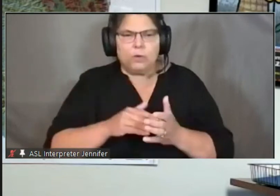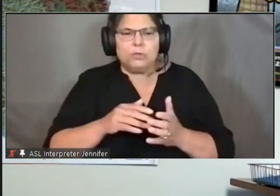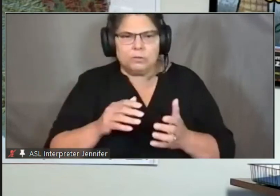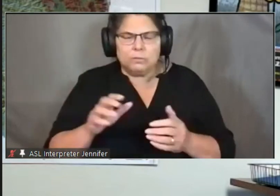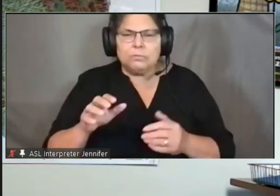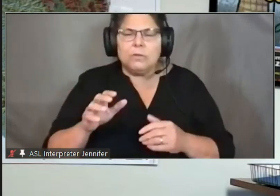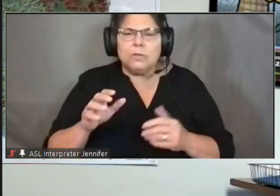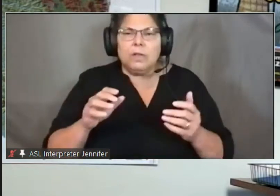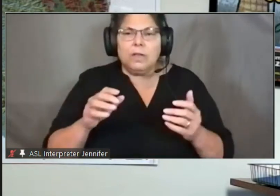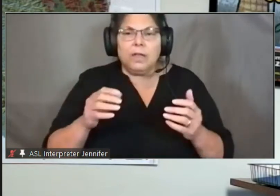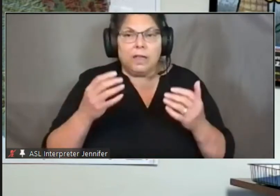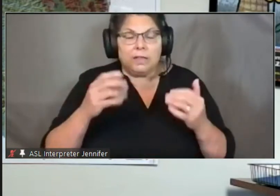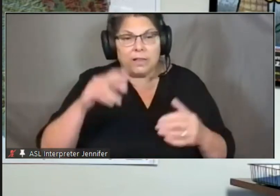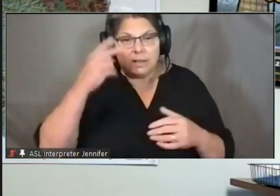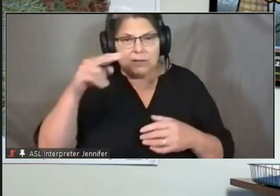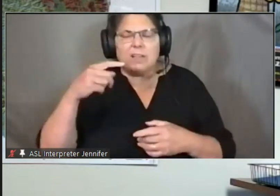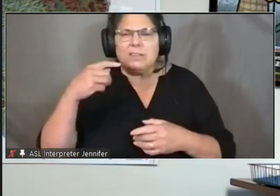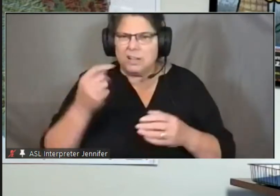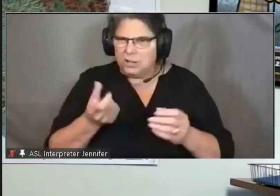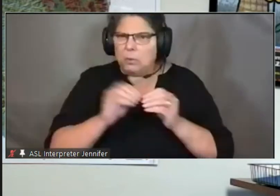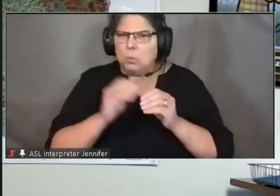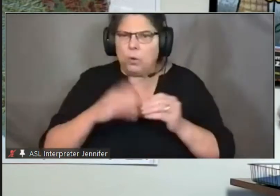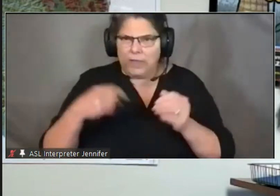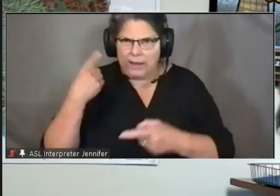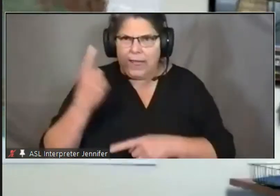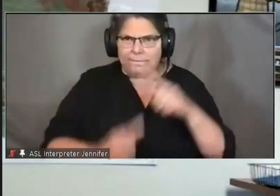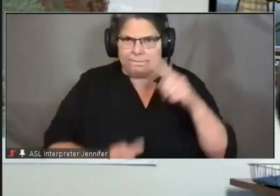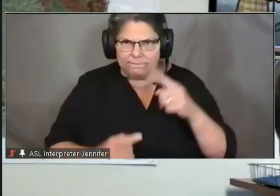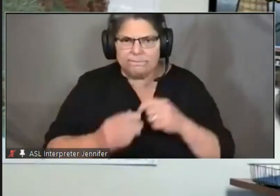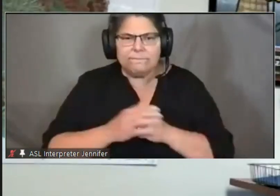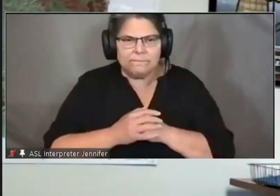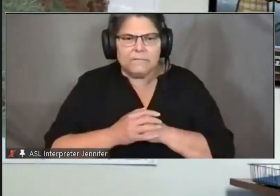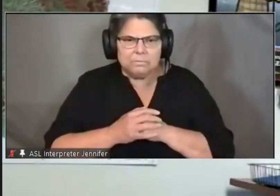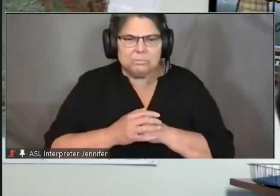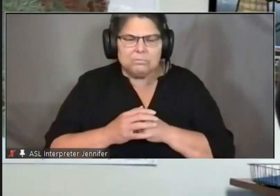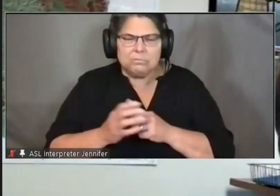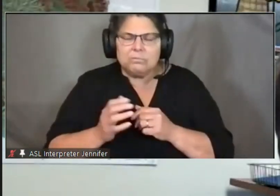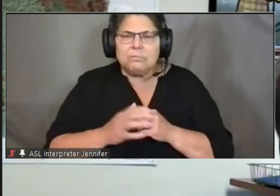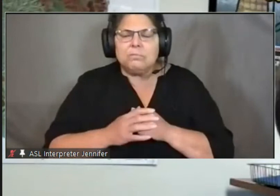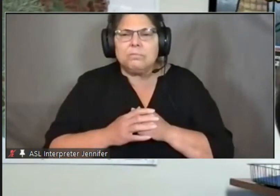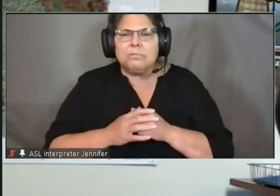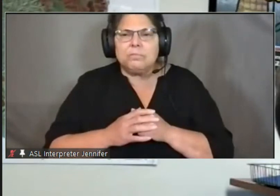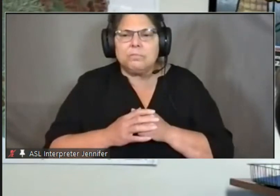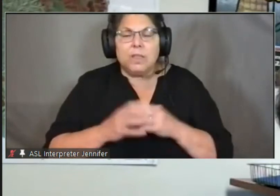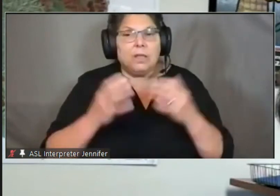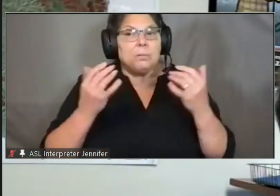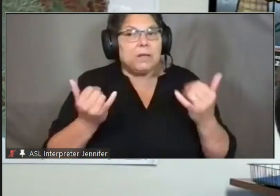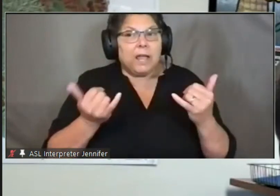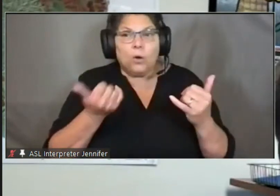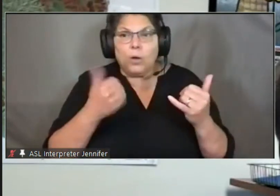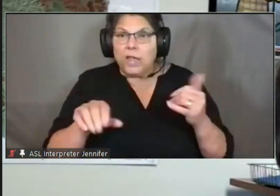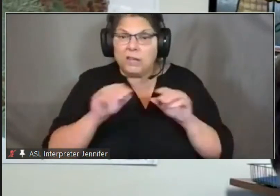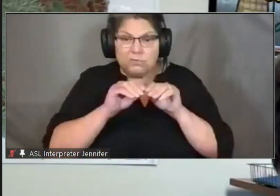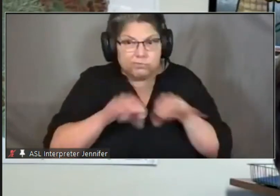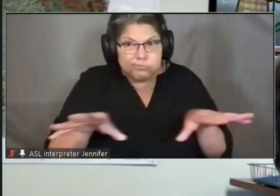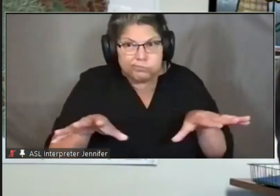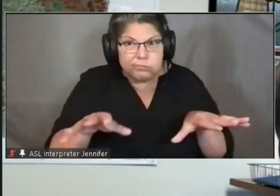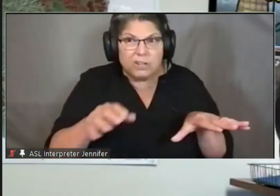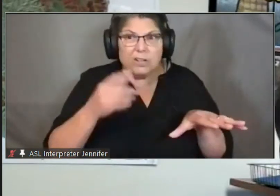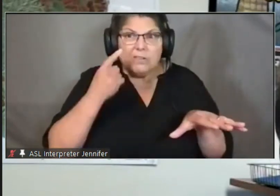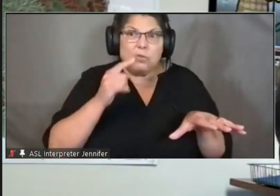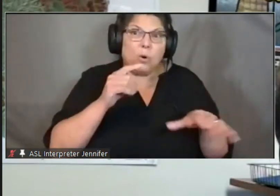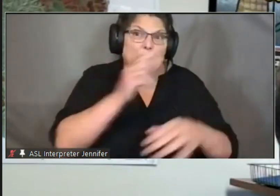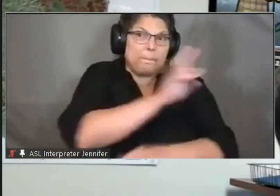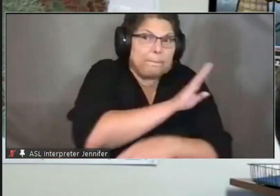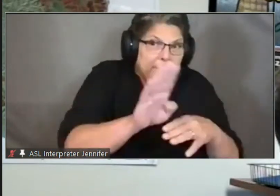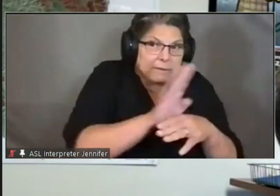2,056. Currently, we have no outbreaks associated with businesses or schools, but we're seeing a